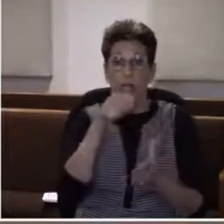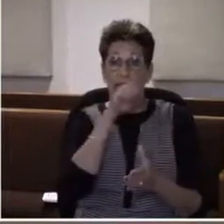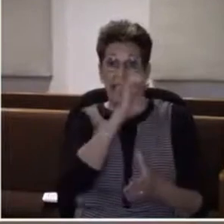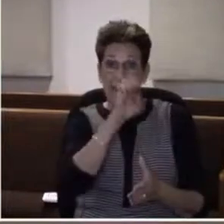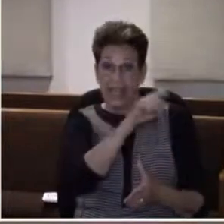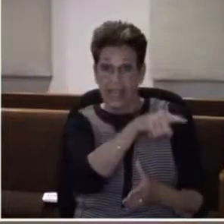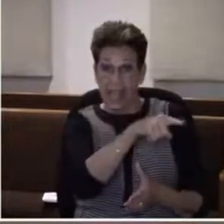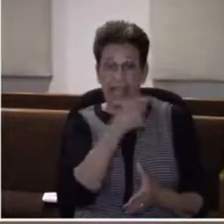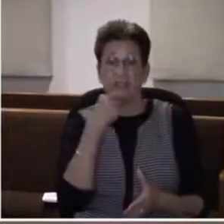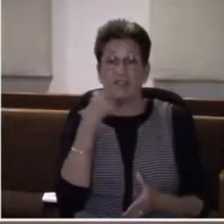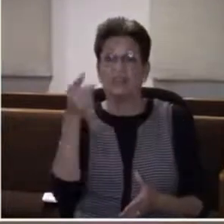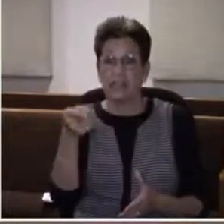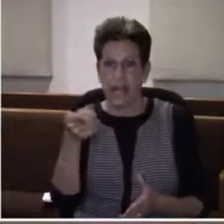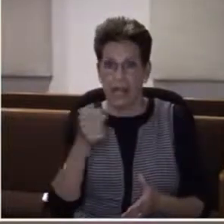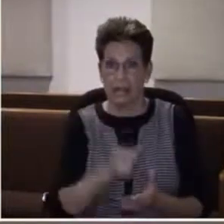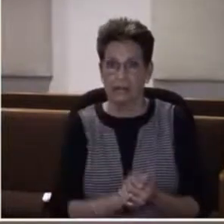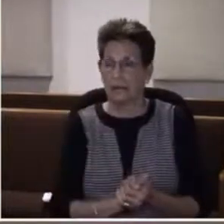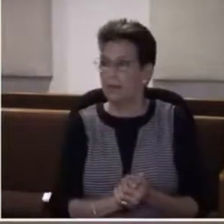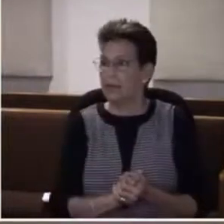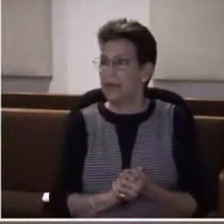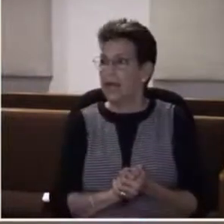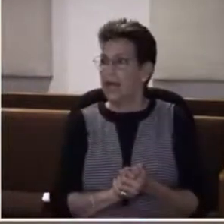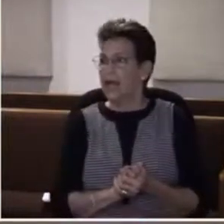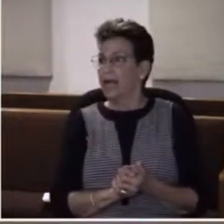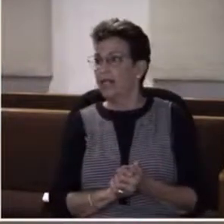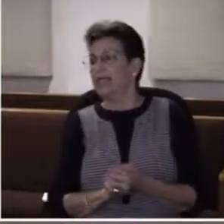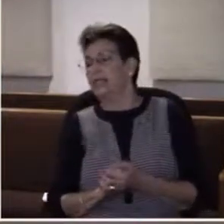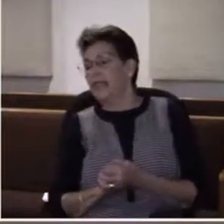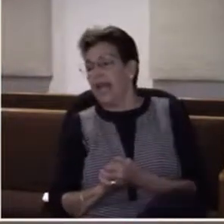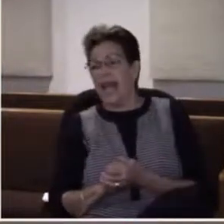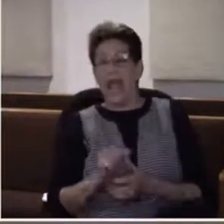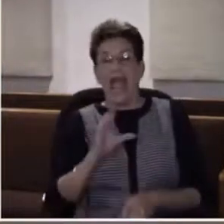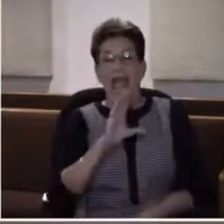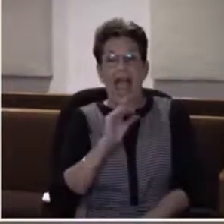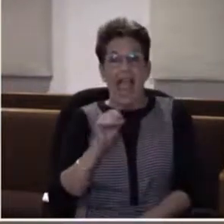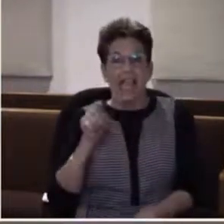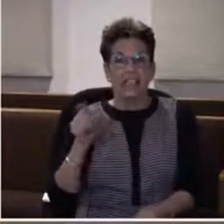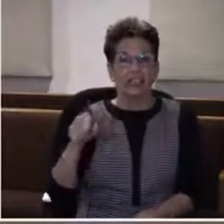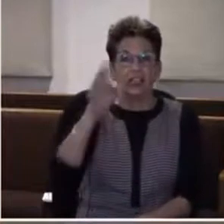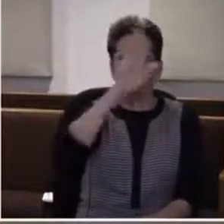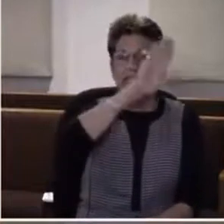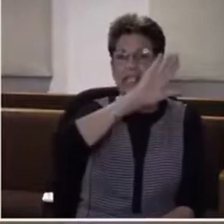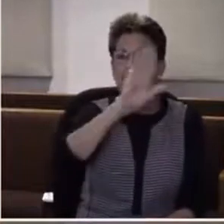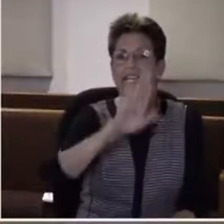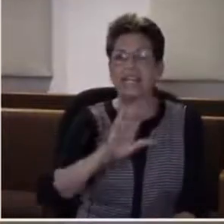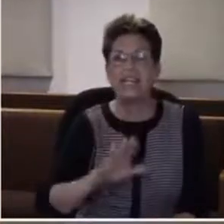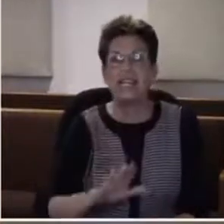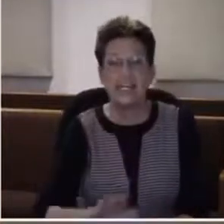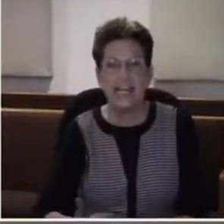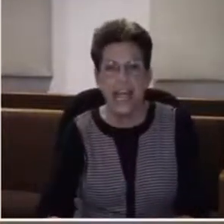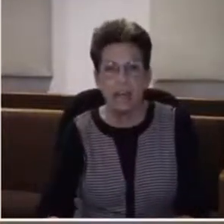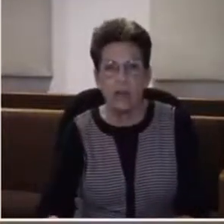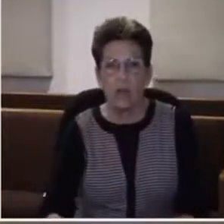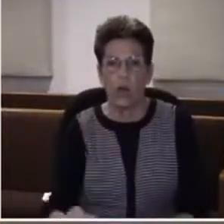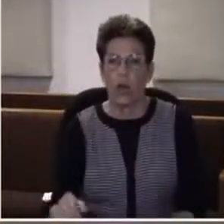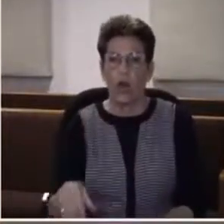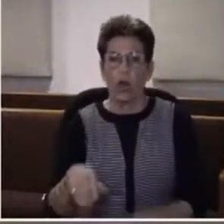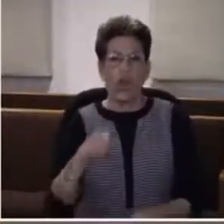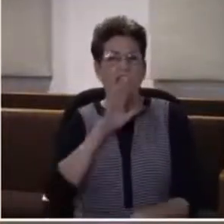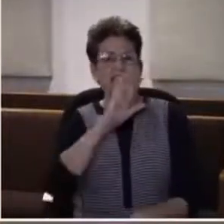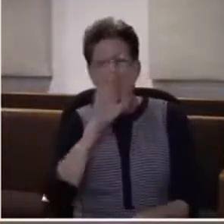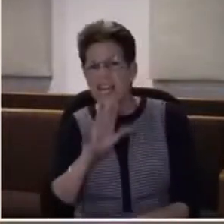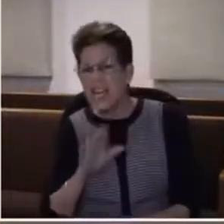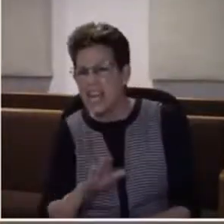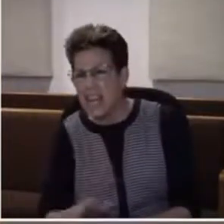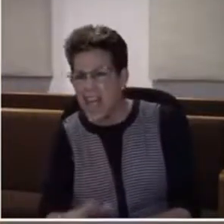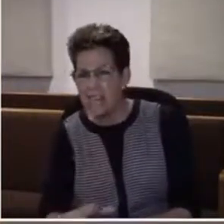of meal wasted not, neither did the cruse of oil fail,